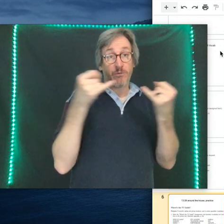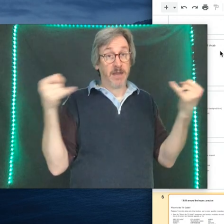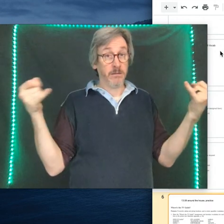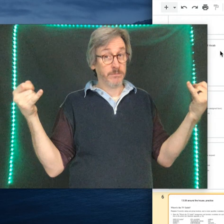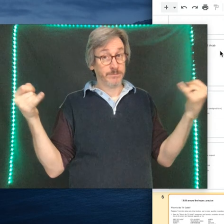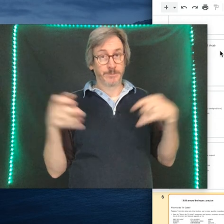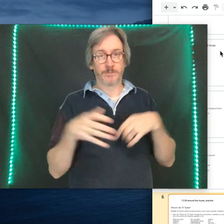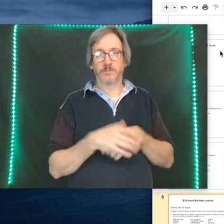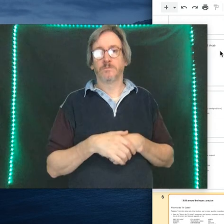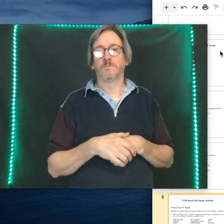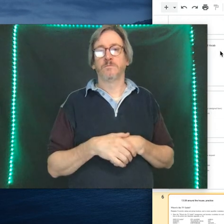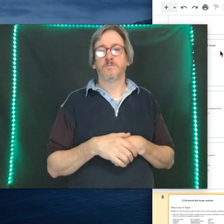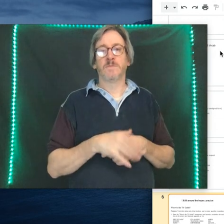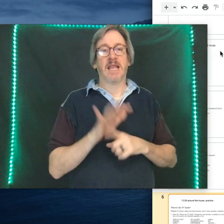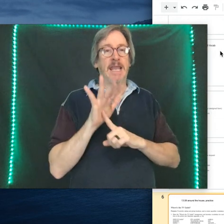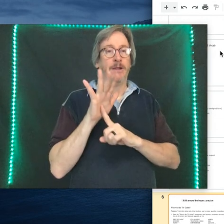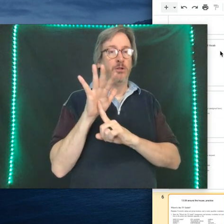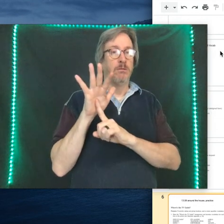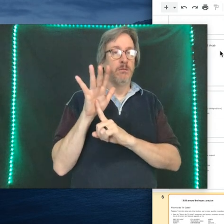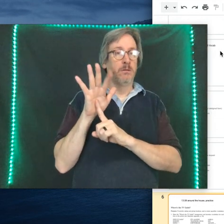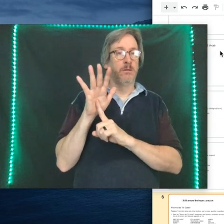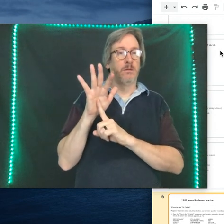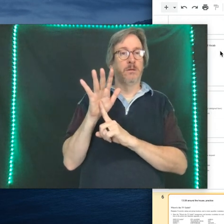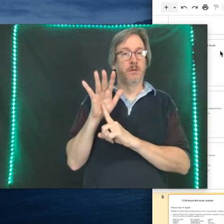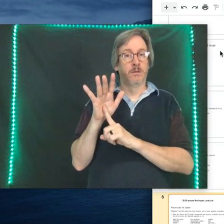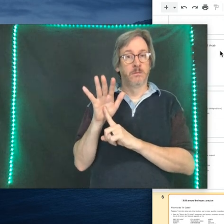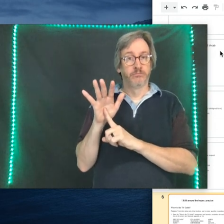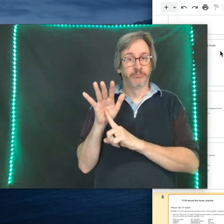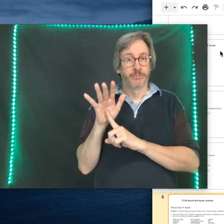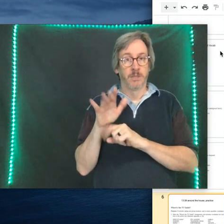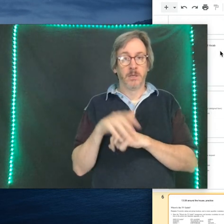Needle, thread. Candle.